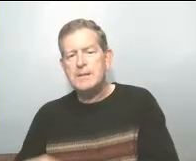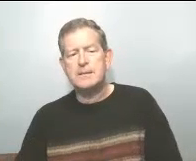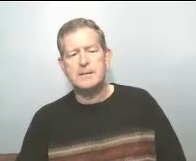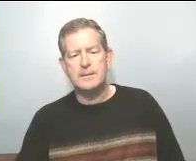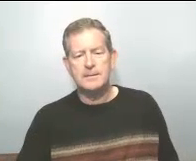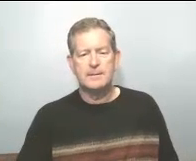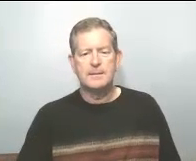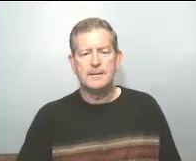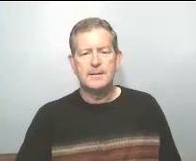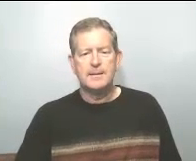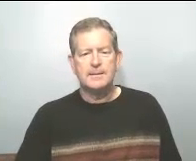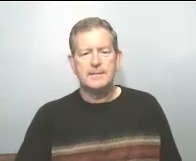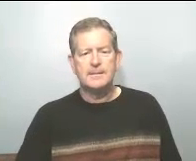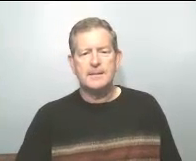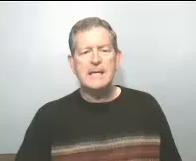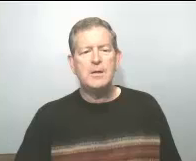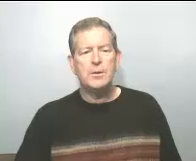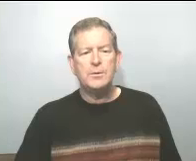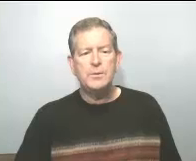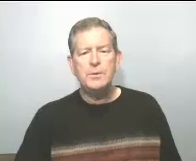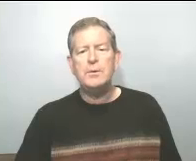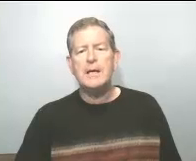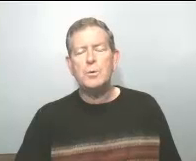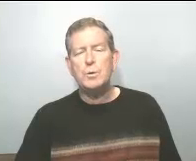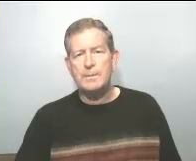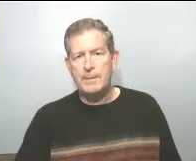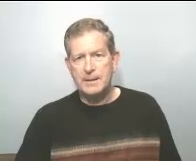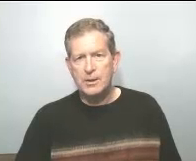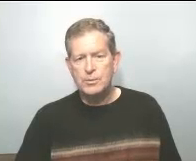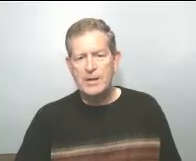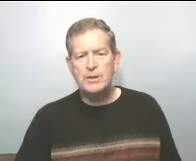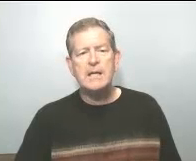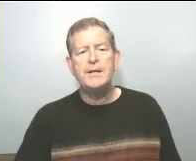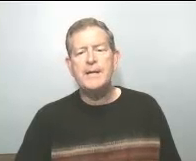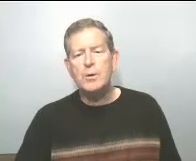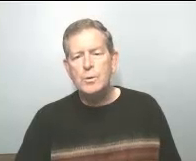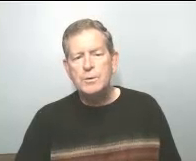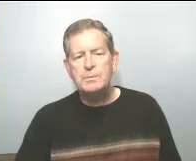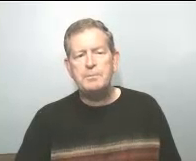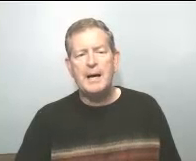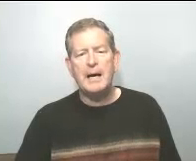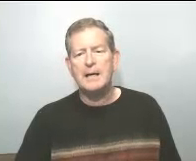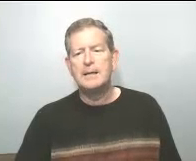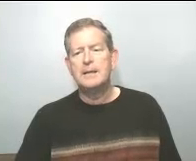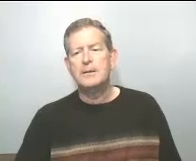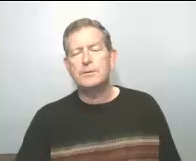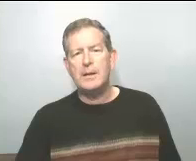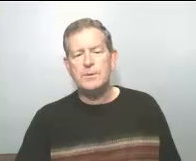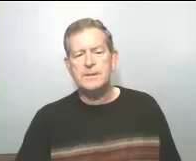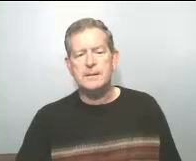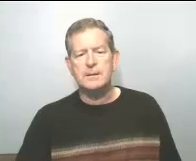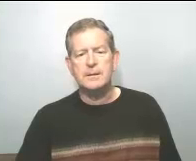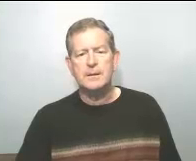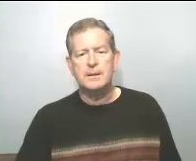la musique. Il ne écoute, now make a contraction, il n'écoute pas de